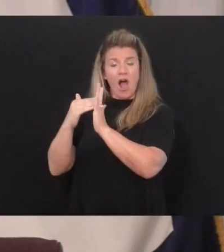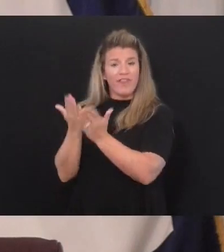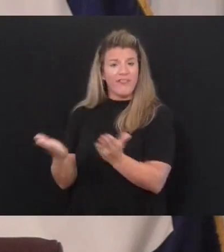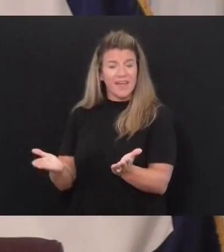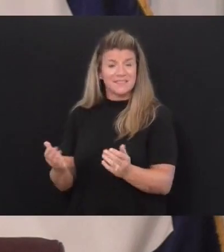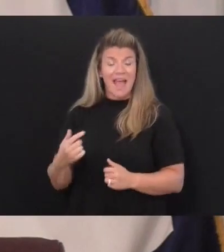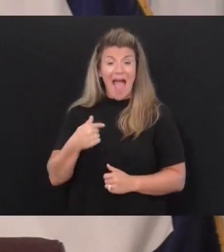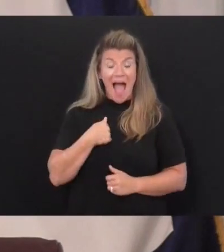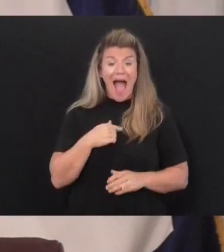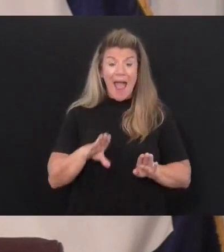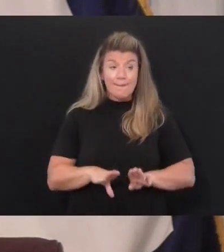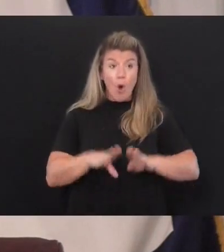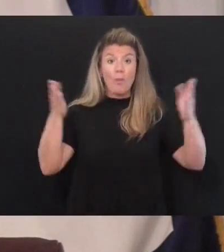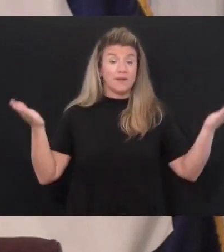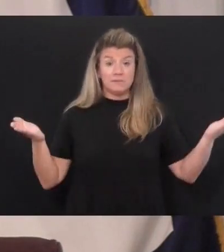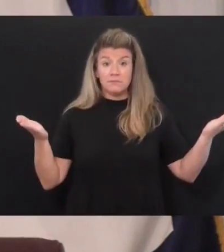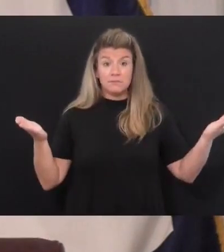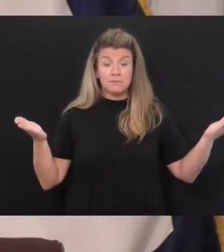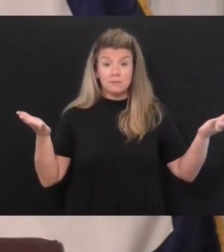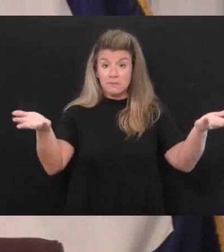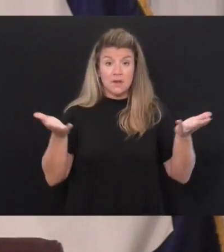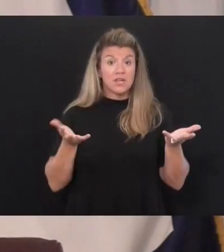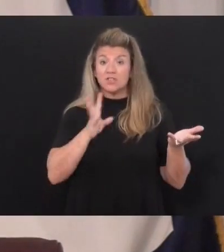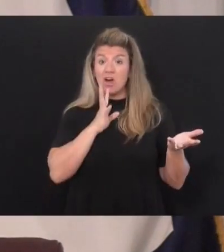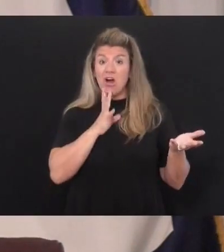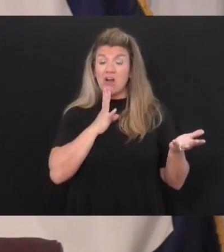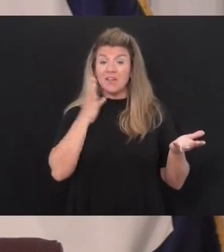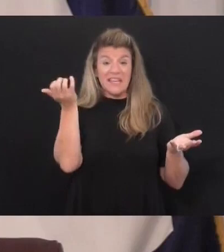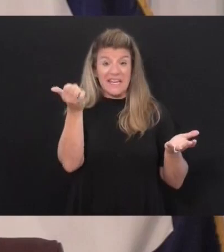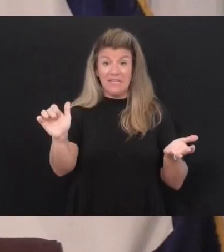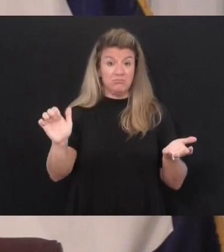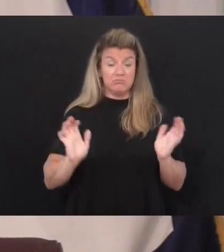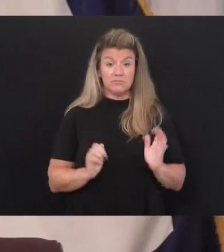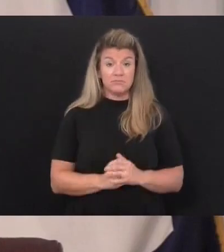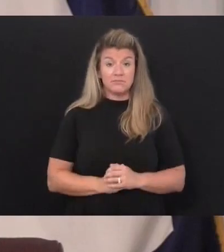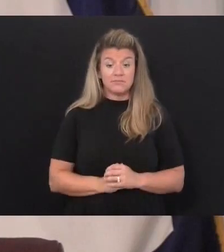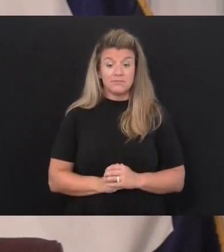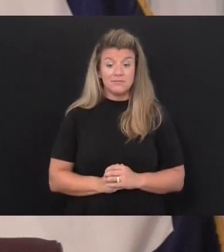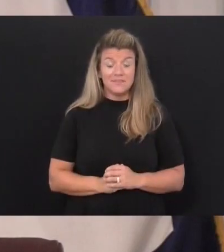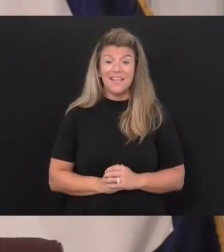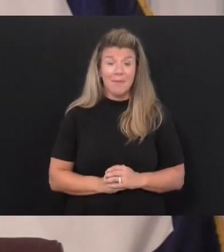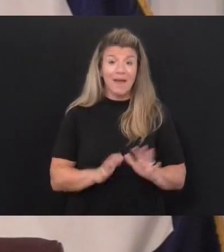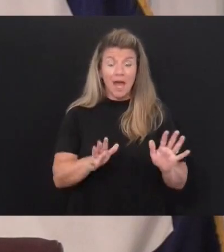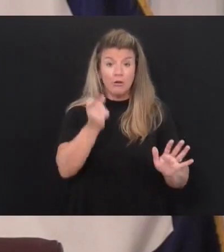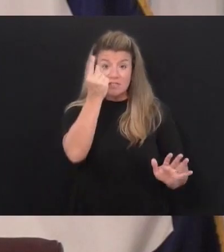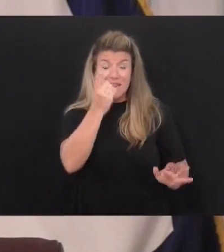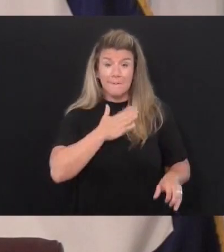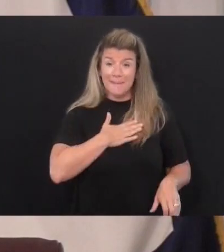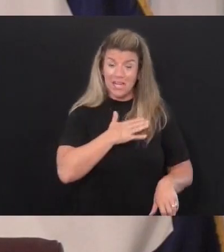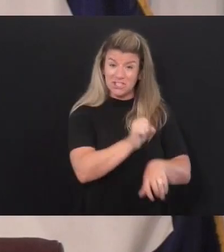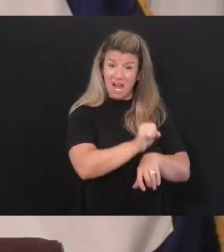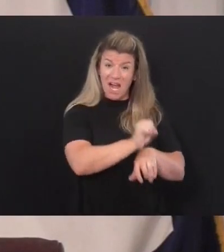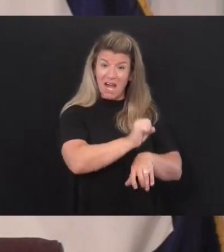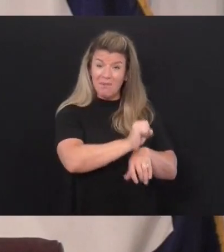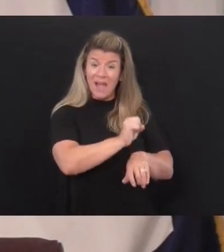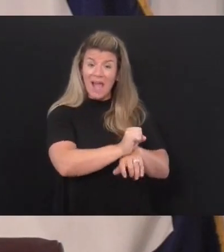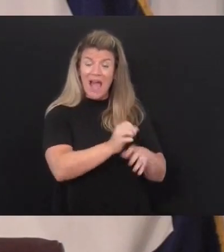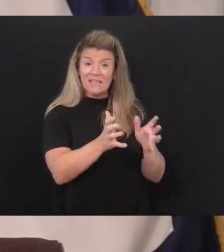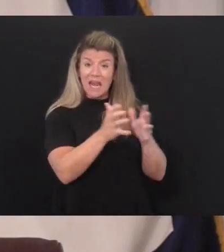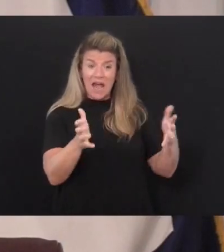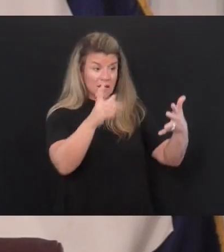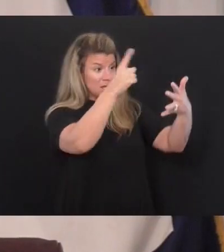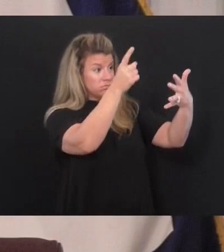national issues. Also want to talk about the value and reinforce what the governor's talked about the value of